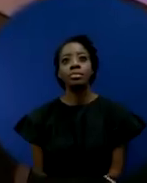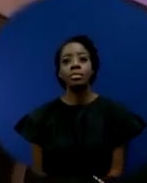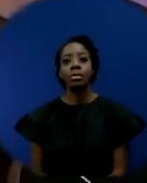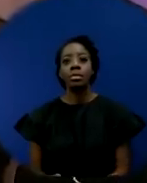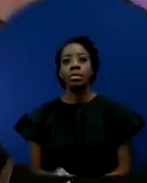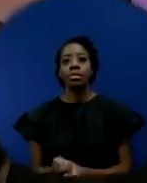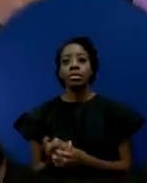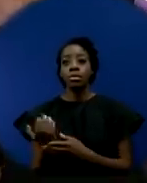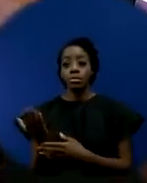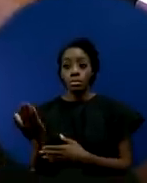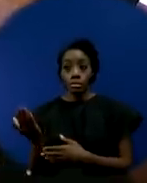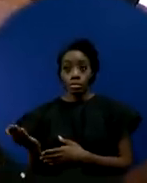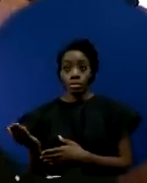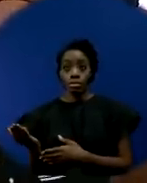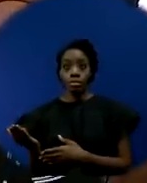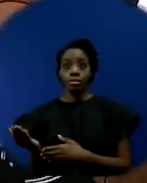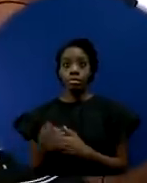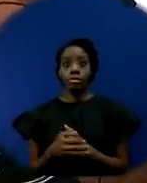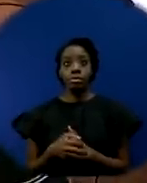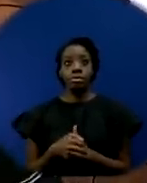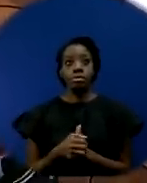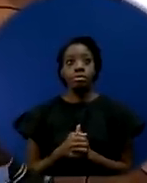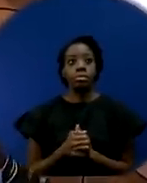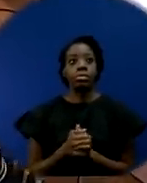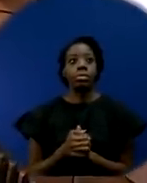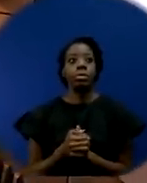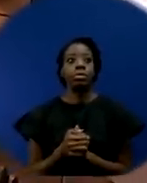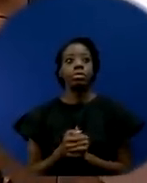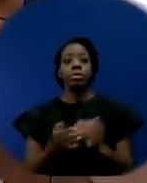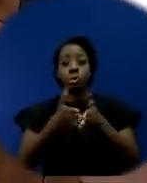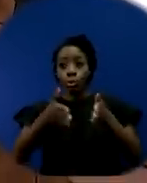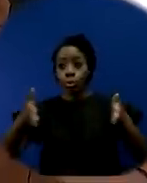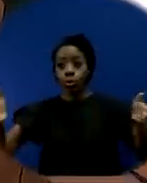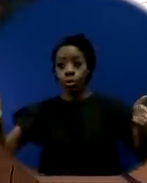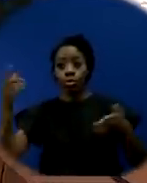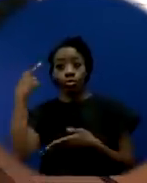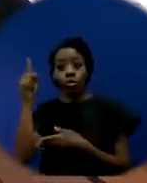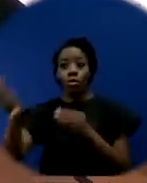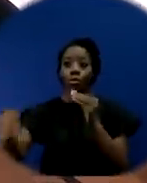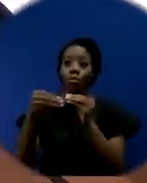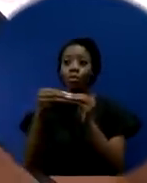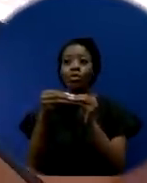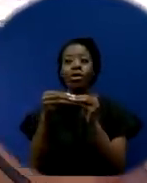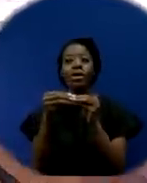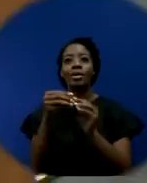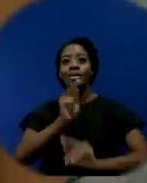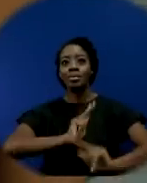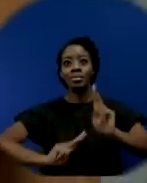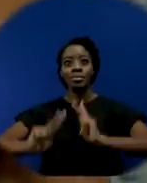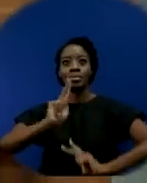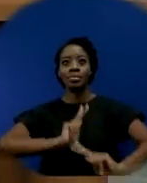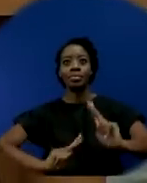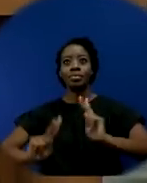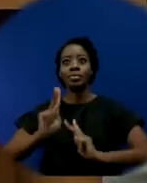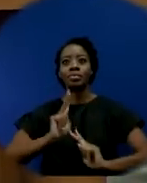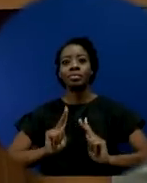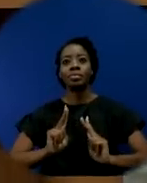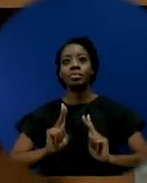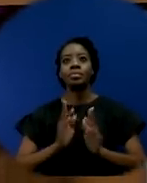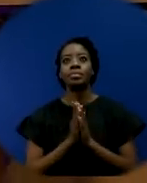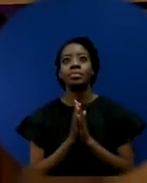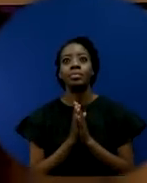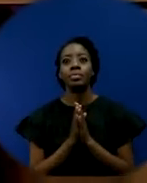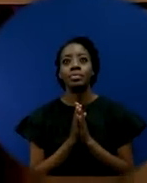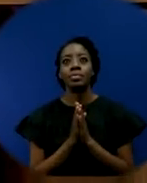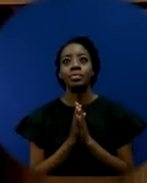is still room for one. Room for one. There's room. Come on. Come